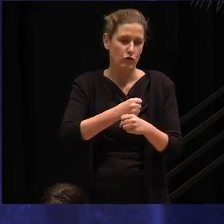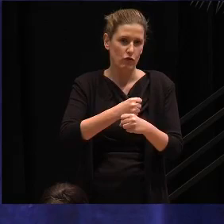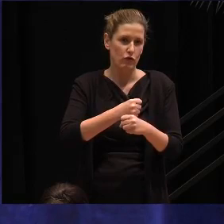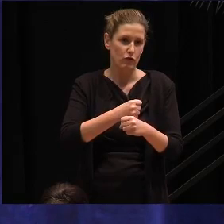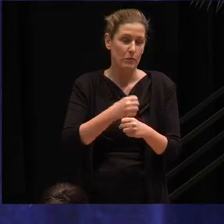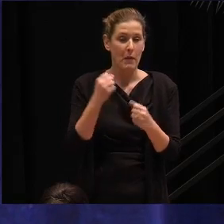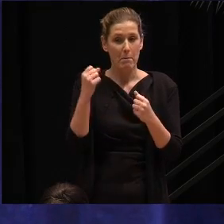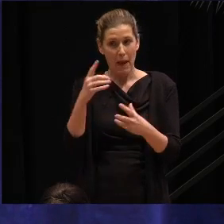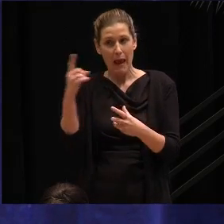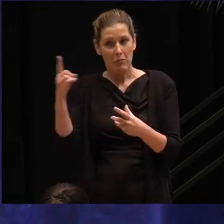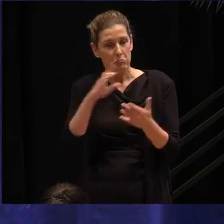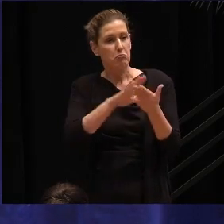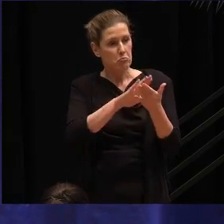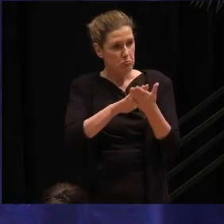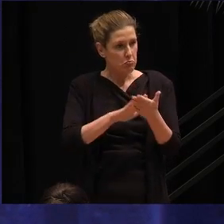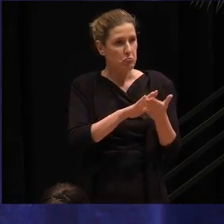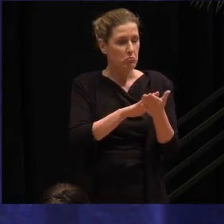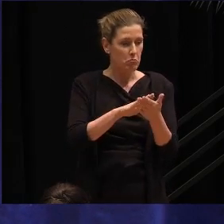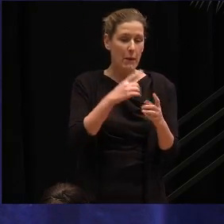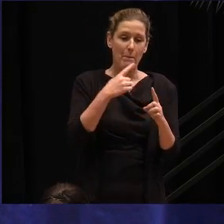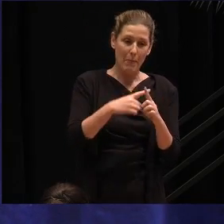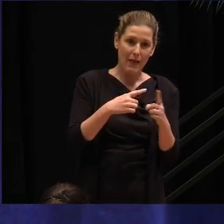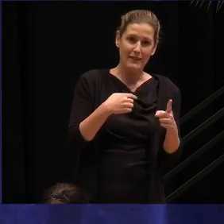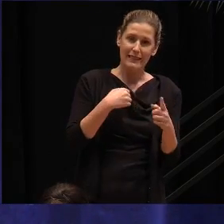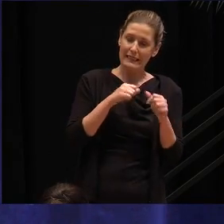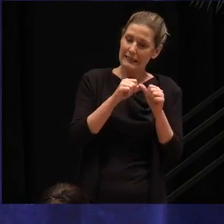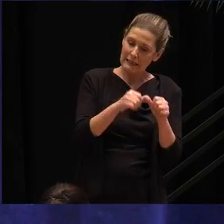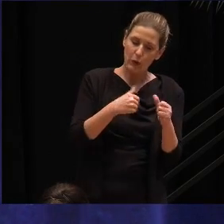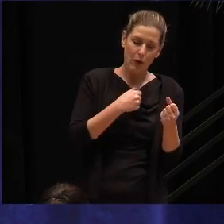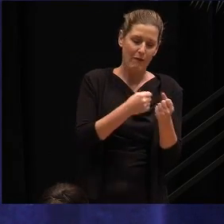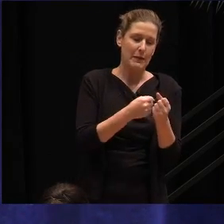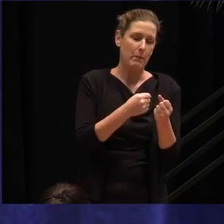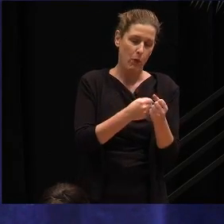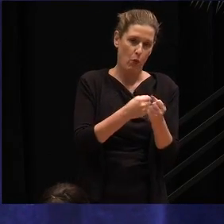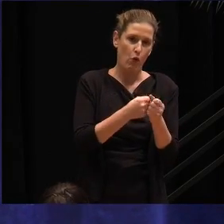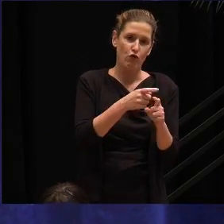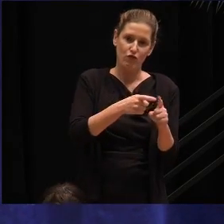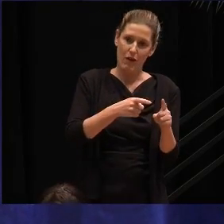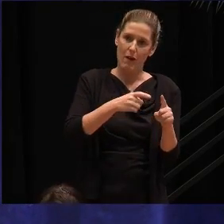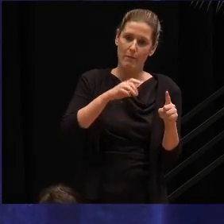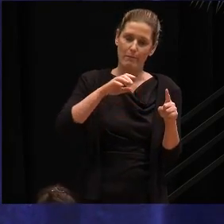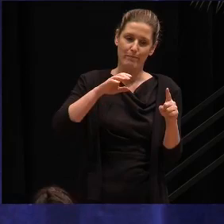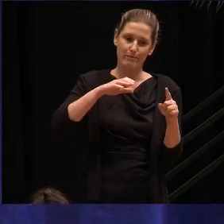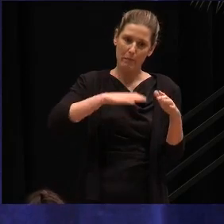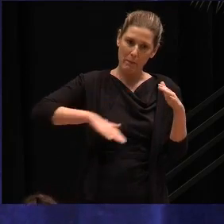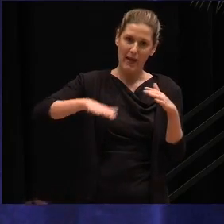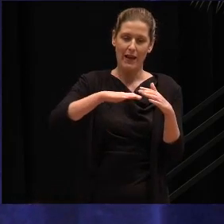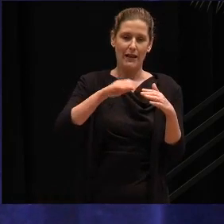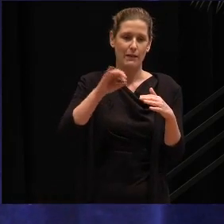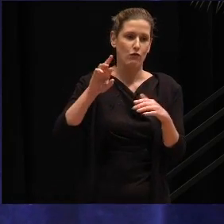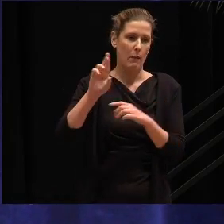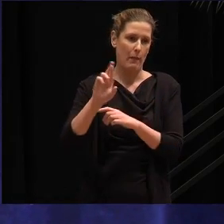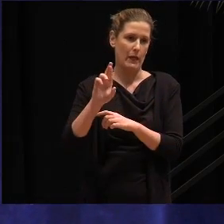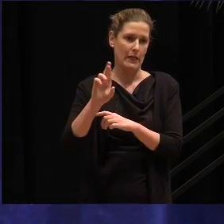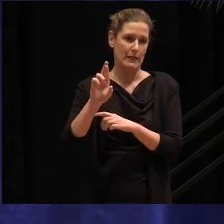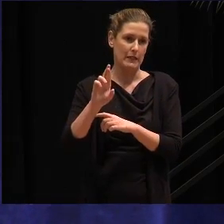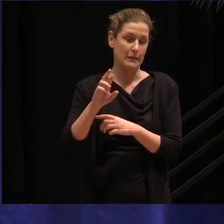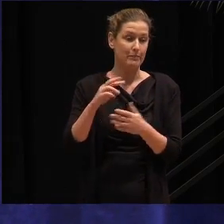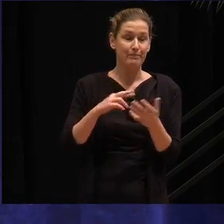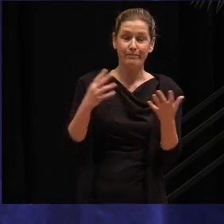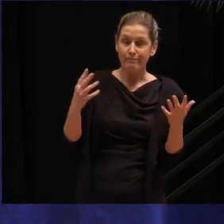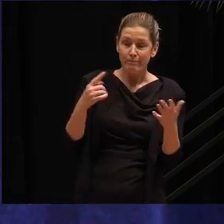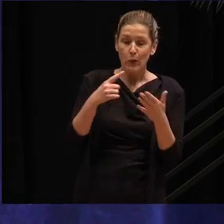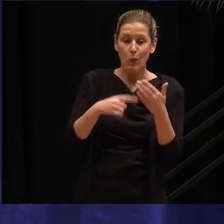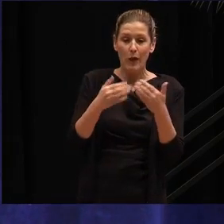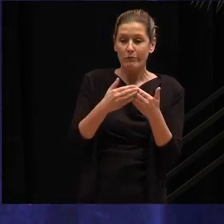he's retained support among the base of Republicans that helped elect him. So what lies ahead for the Trump presidency, and what